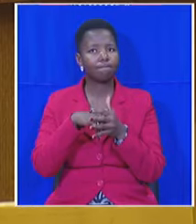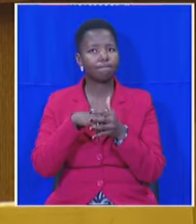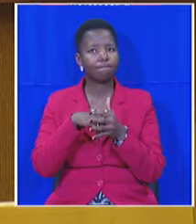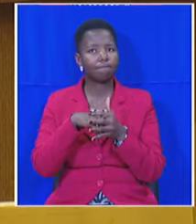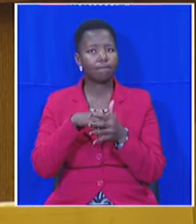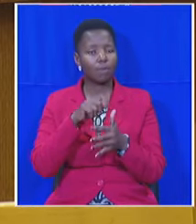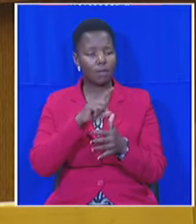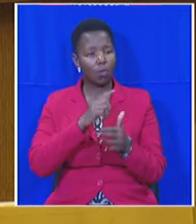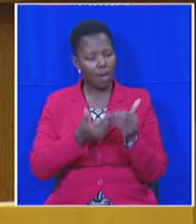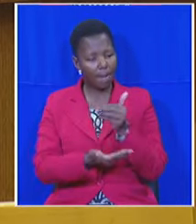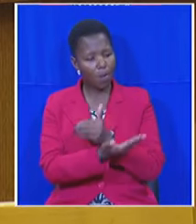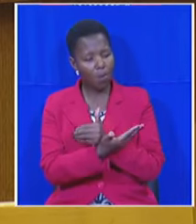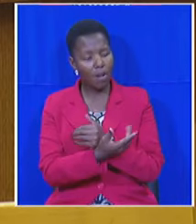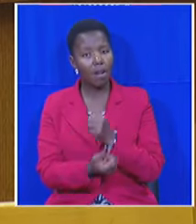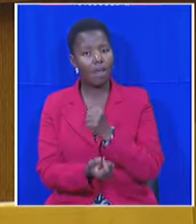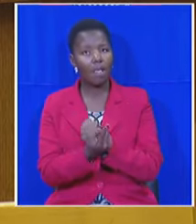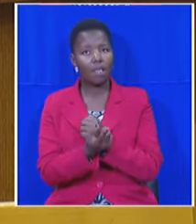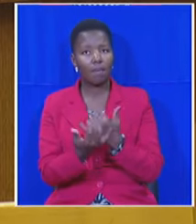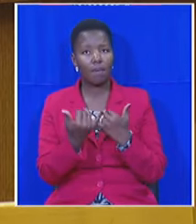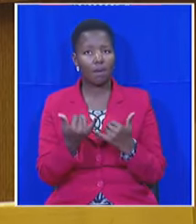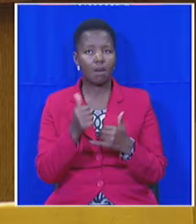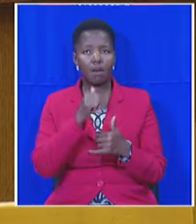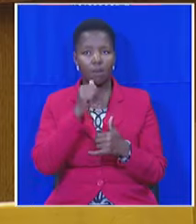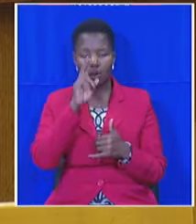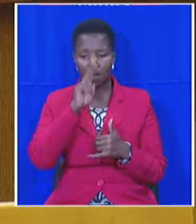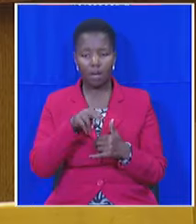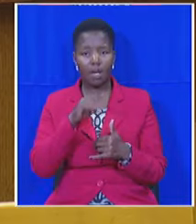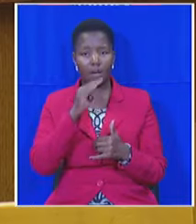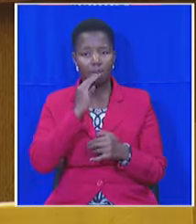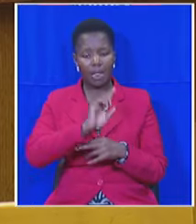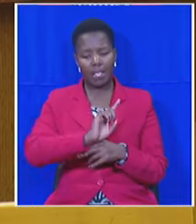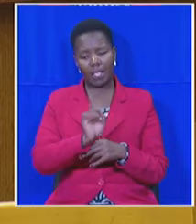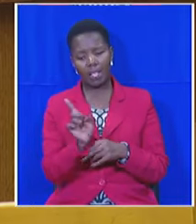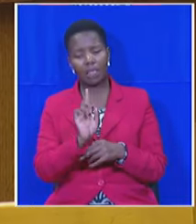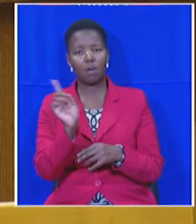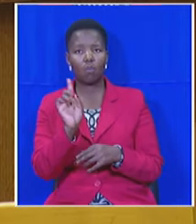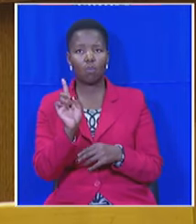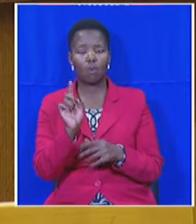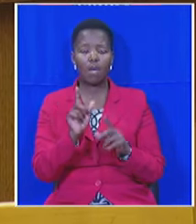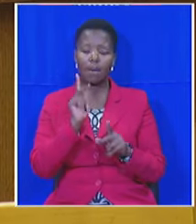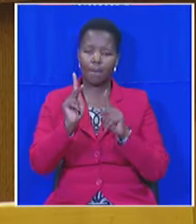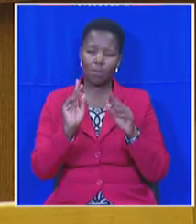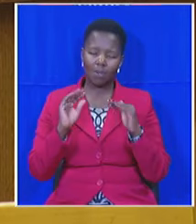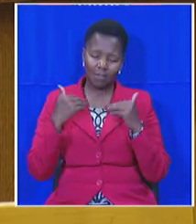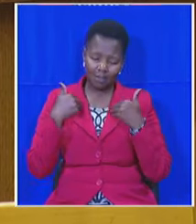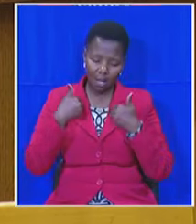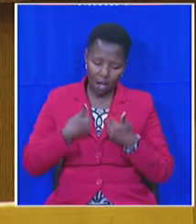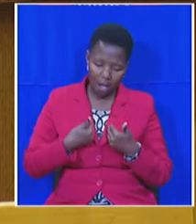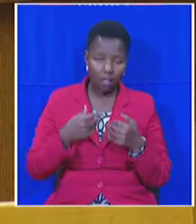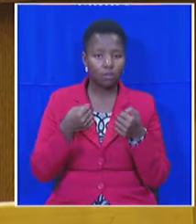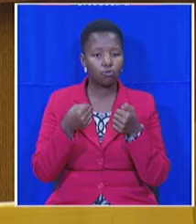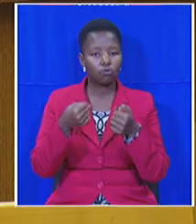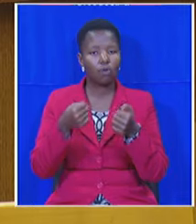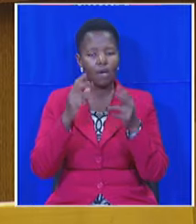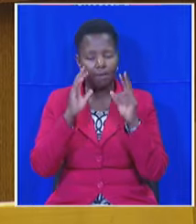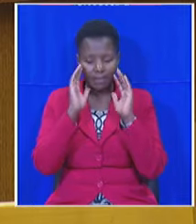morning. And we believe it is not necessarily as a cause of speeding, but fatigue where drivers fall off to sleep at the early hours of the